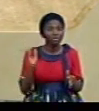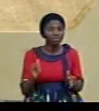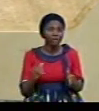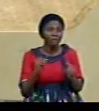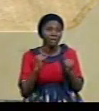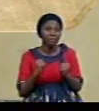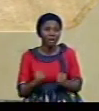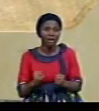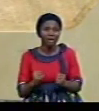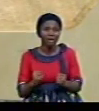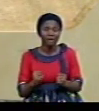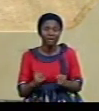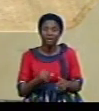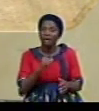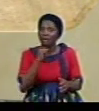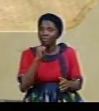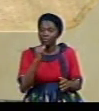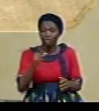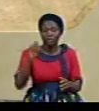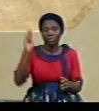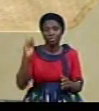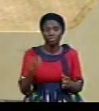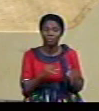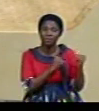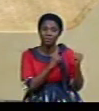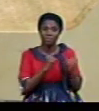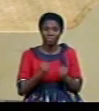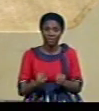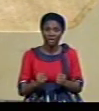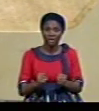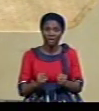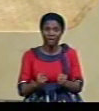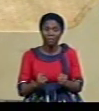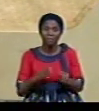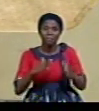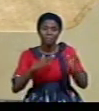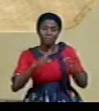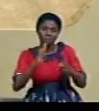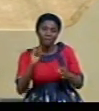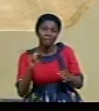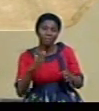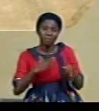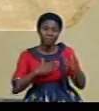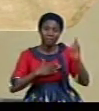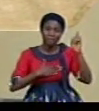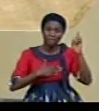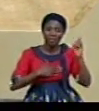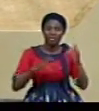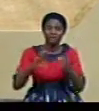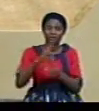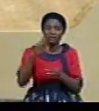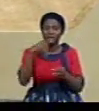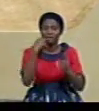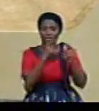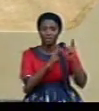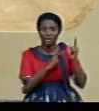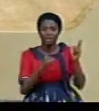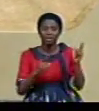power it's not by mind right by my spirit